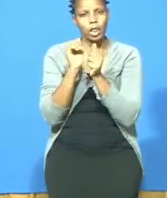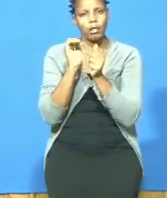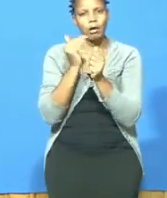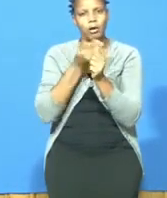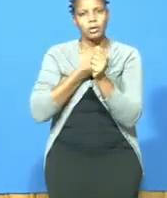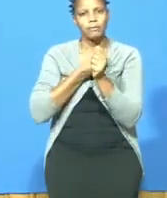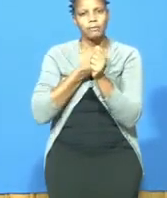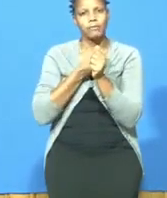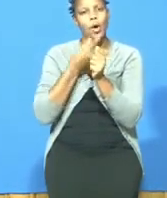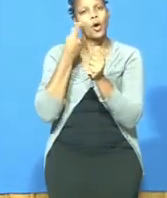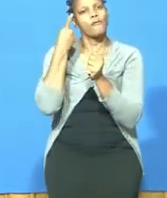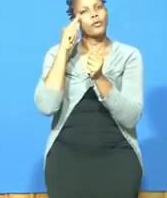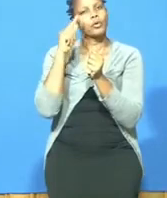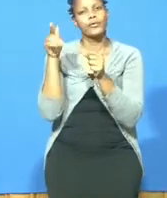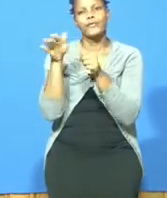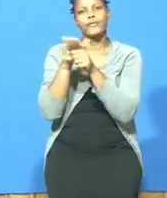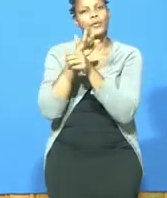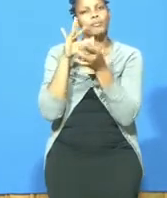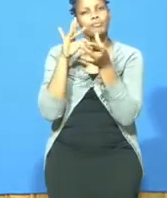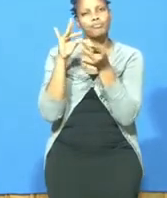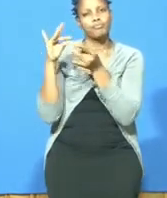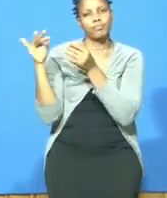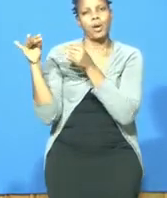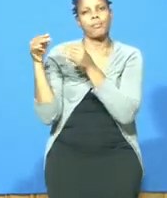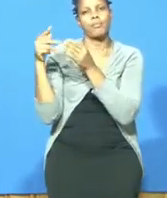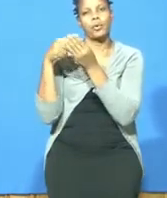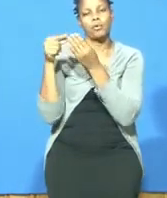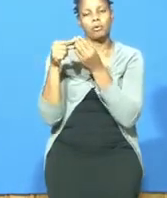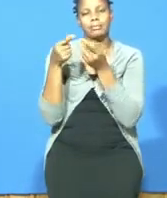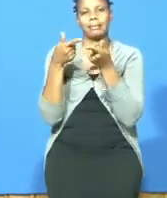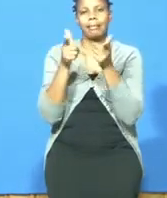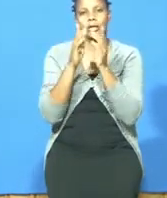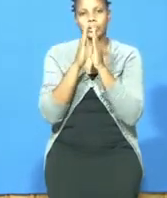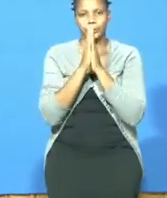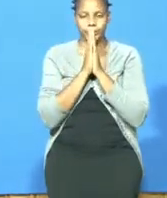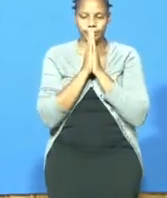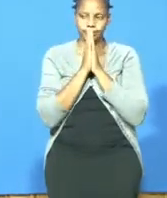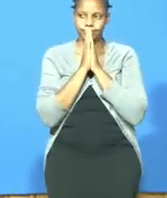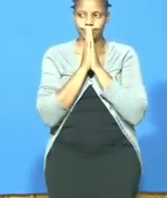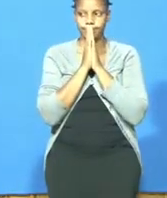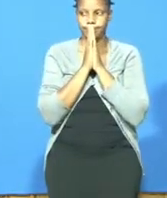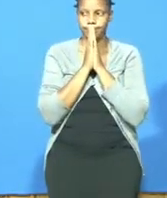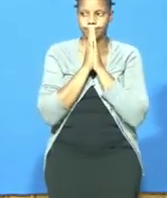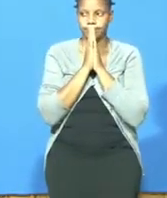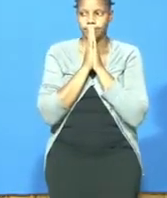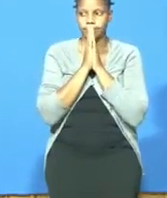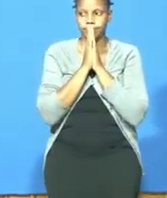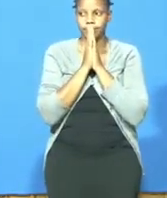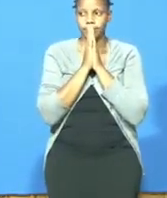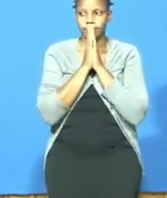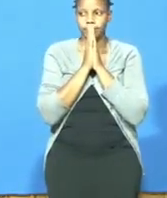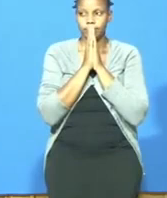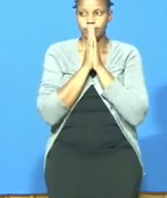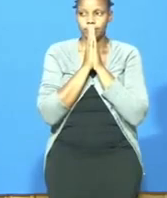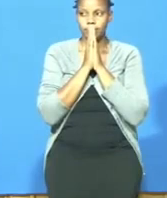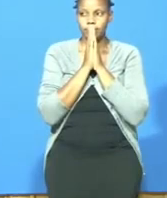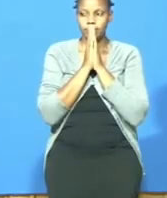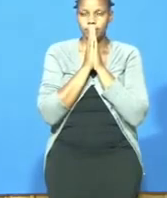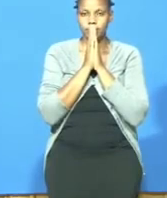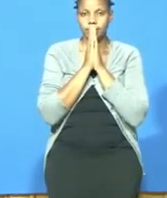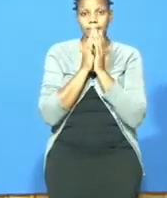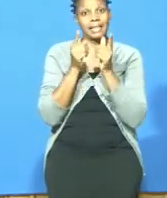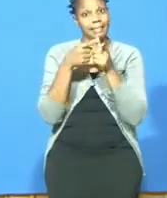of this program. So won't you join me as we bow our heads in prayer, and then we will turn you over to the